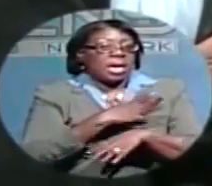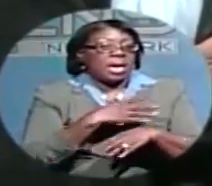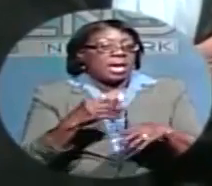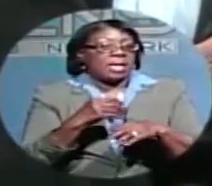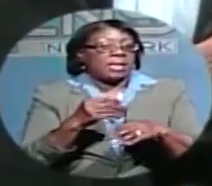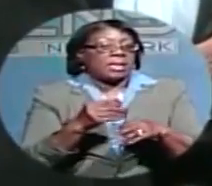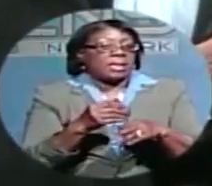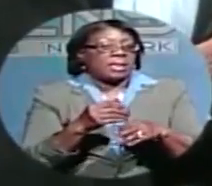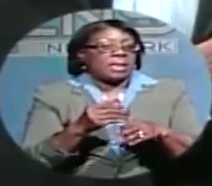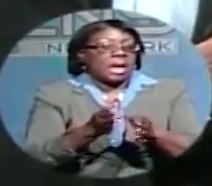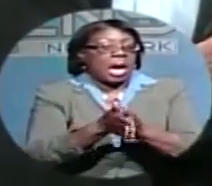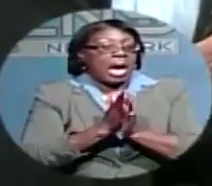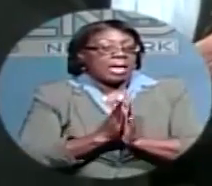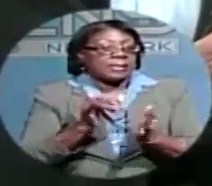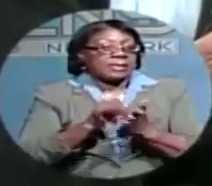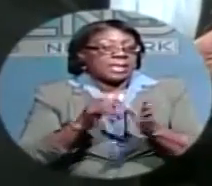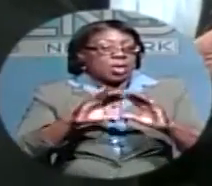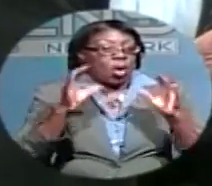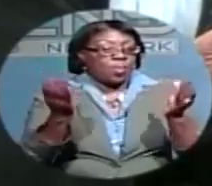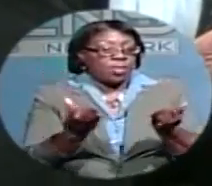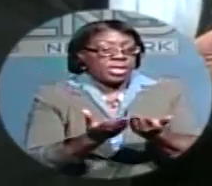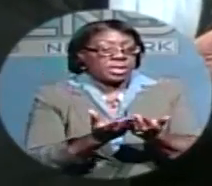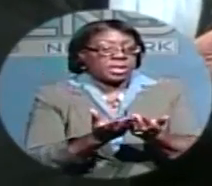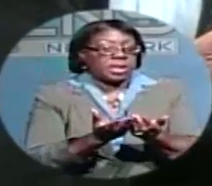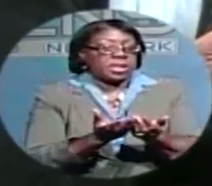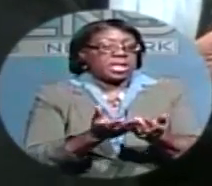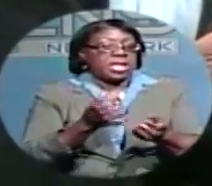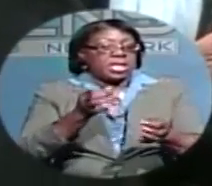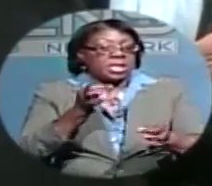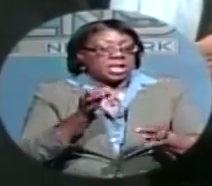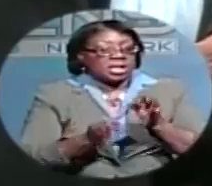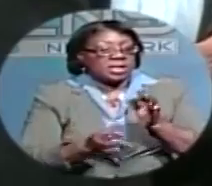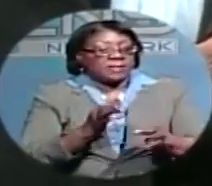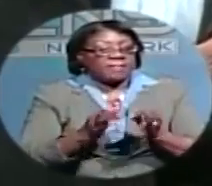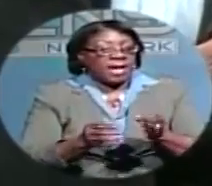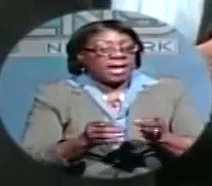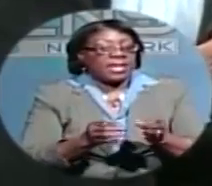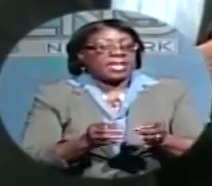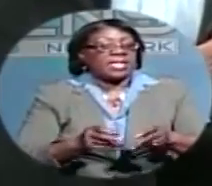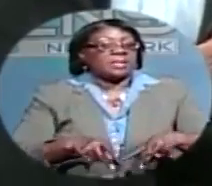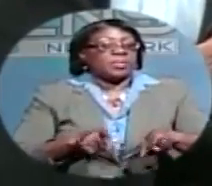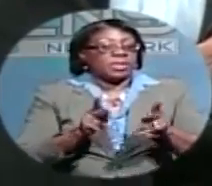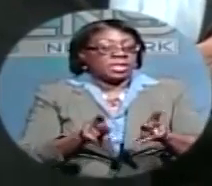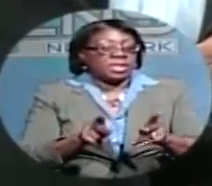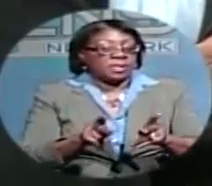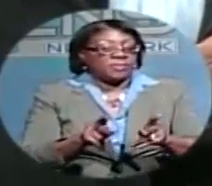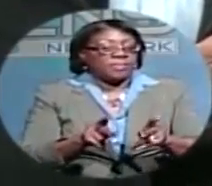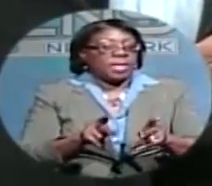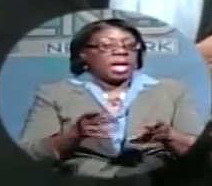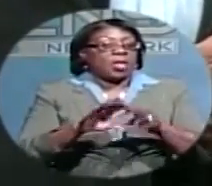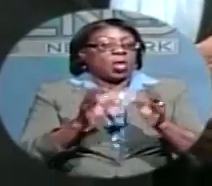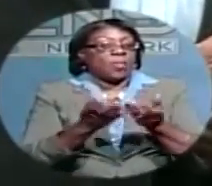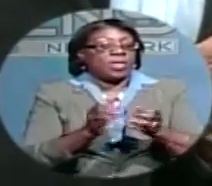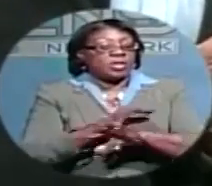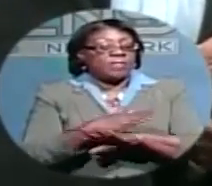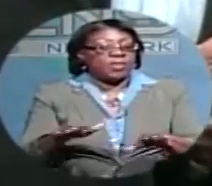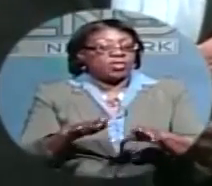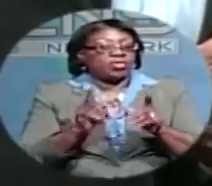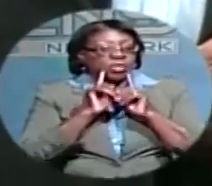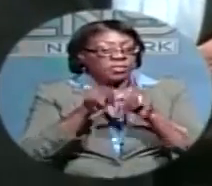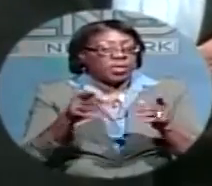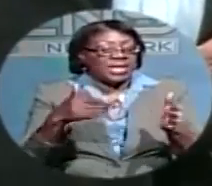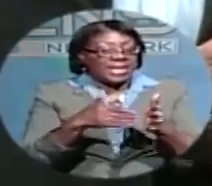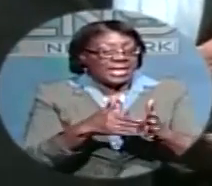and asked that the corporation justify its position, and the corporation refused even to respond